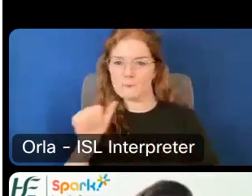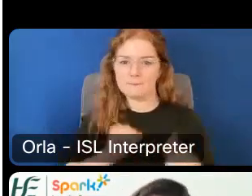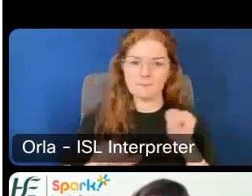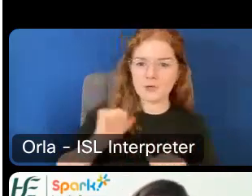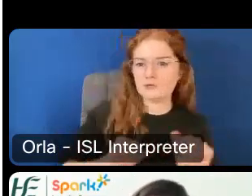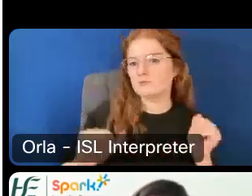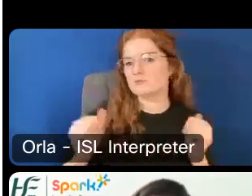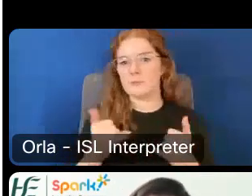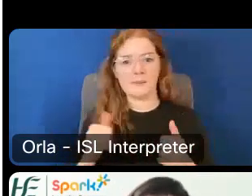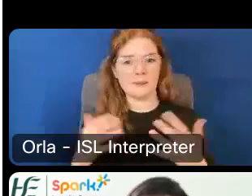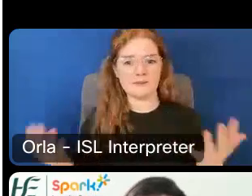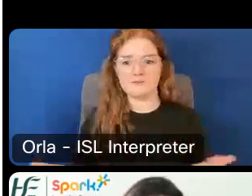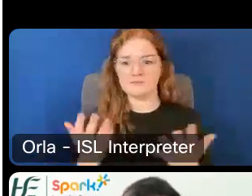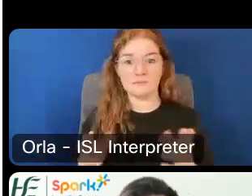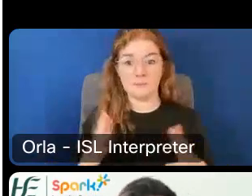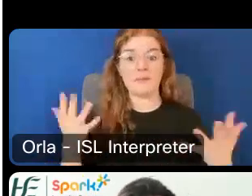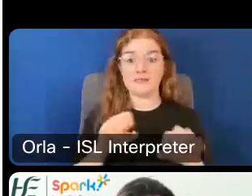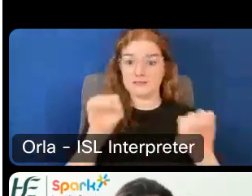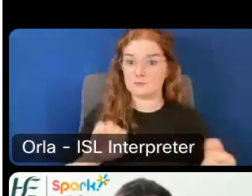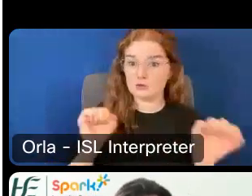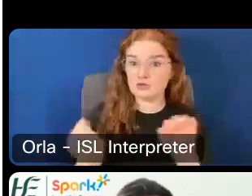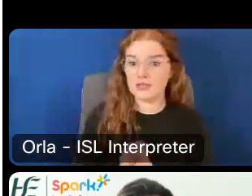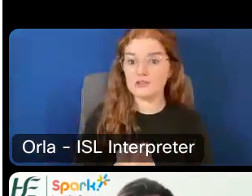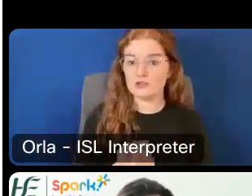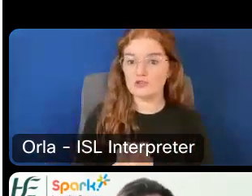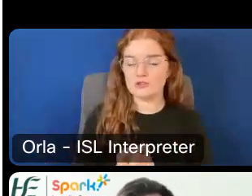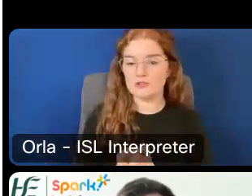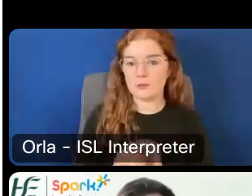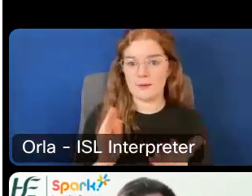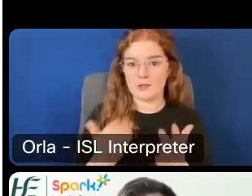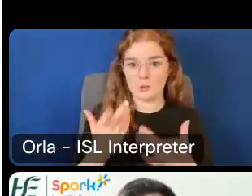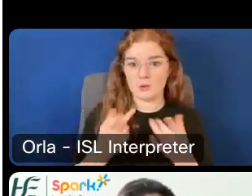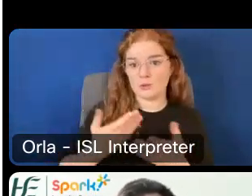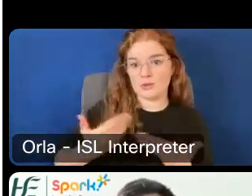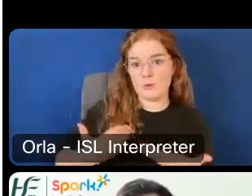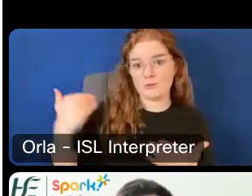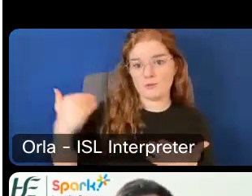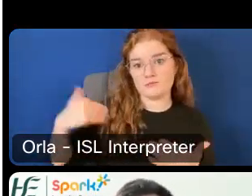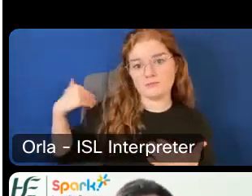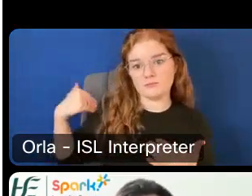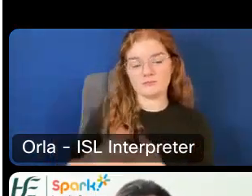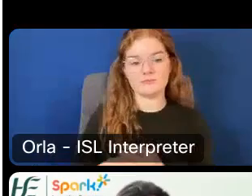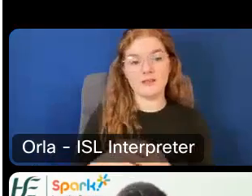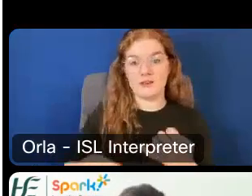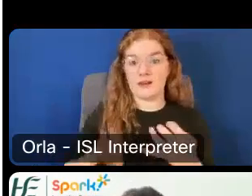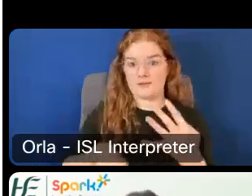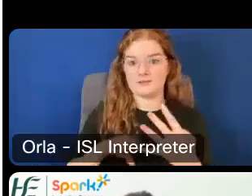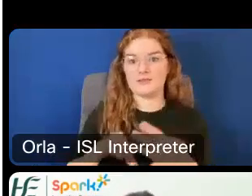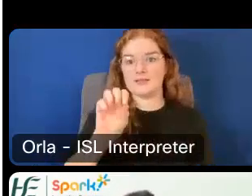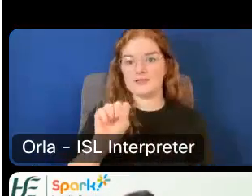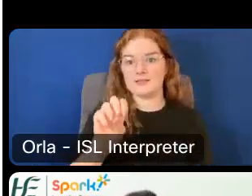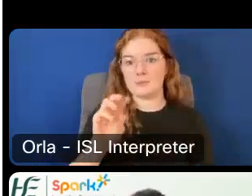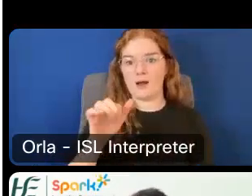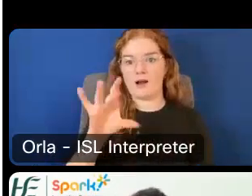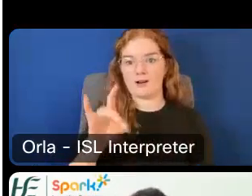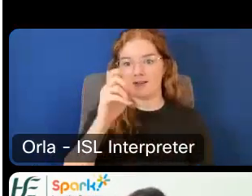be a system change or step change in current practice. And then lastly, Spark Ignite is